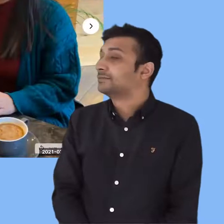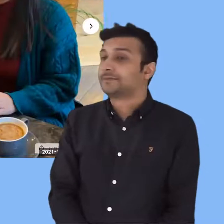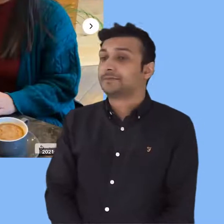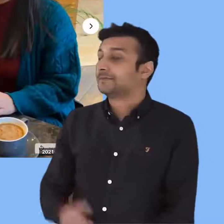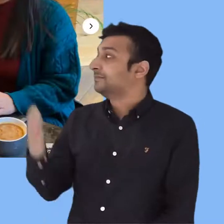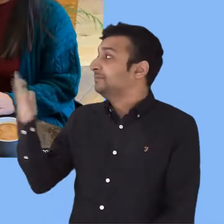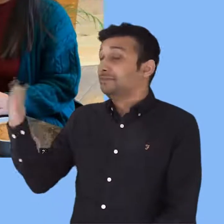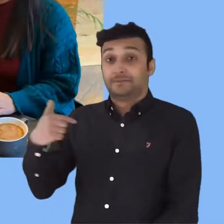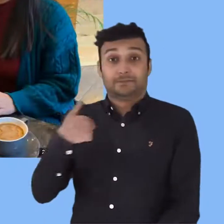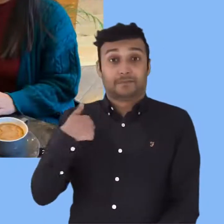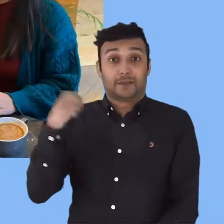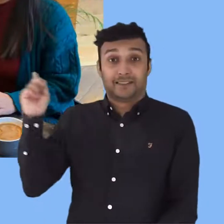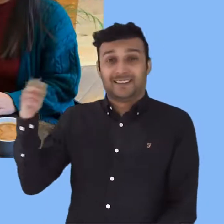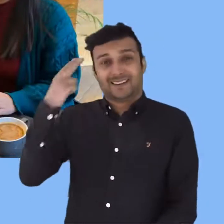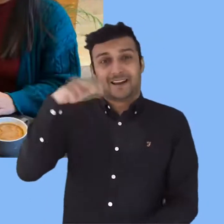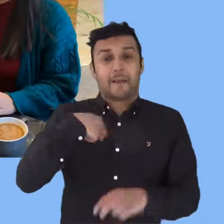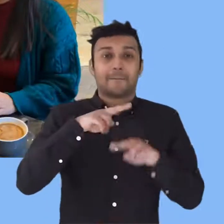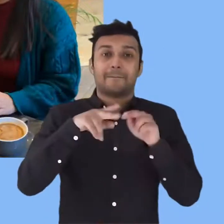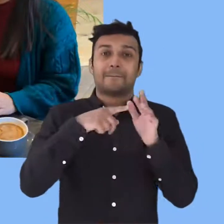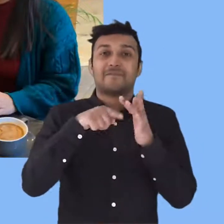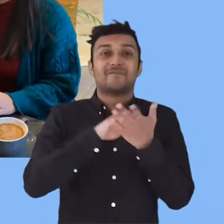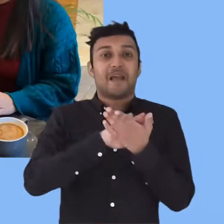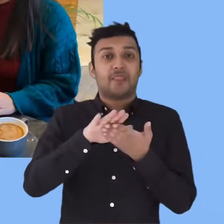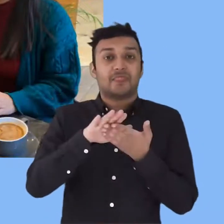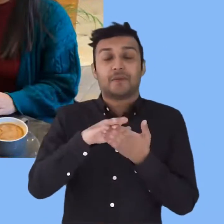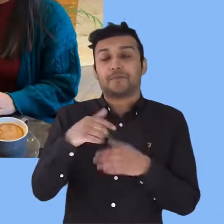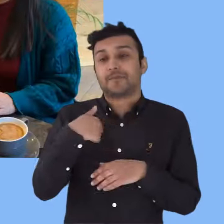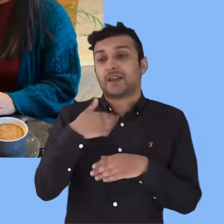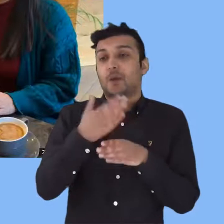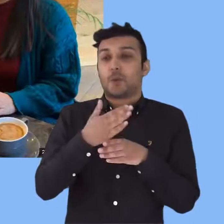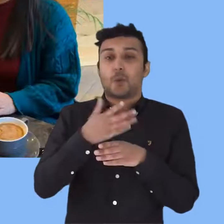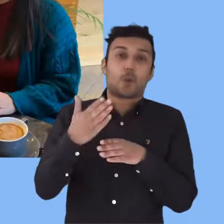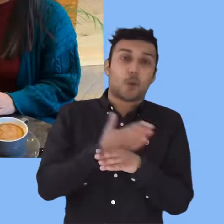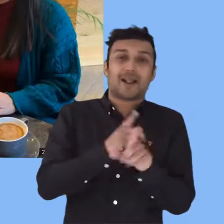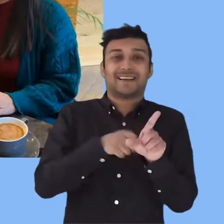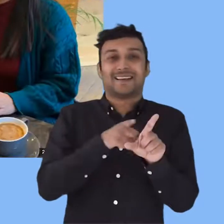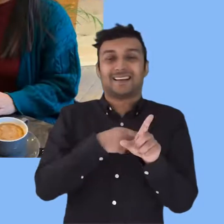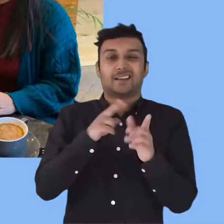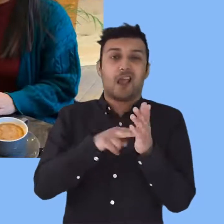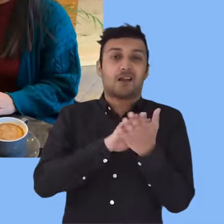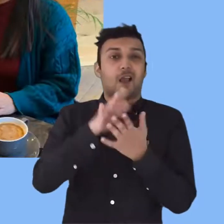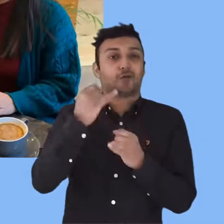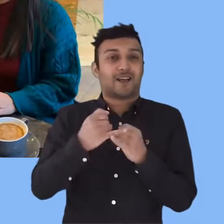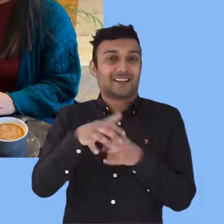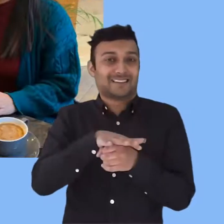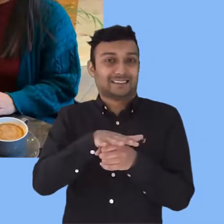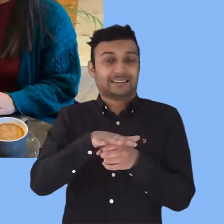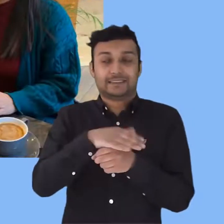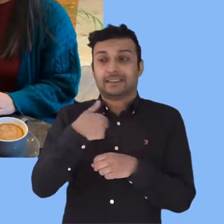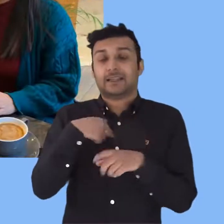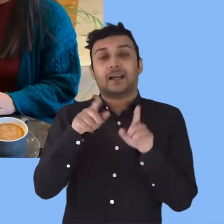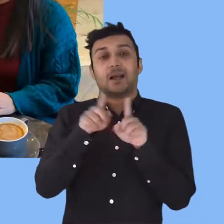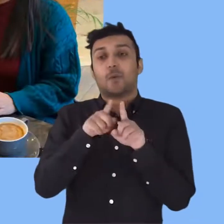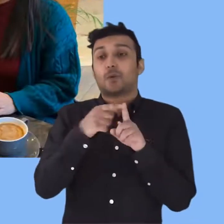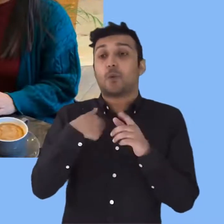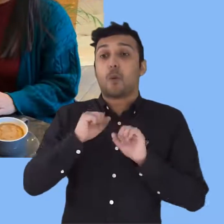So this is me. My name is Faith, like Liz said, therapist. I work in an early years NHS setting, and I'm